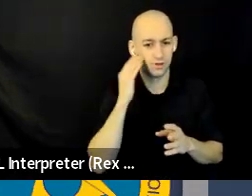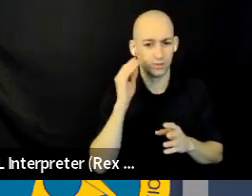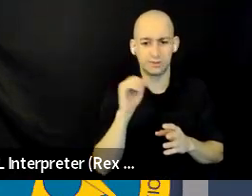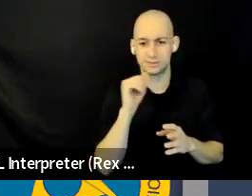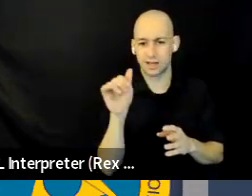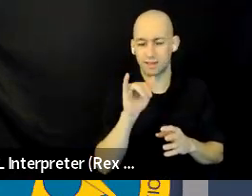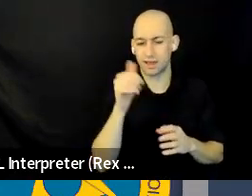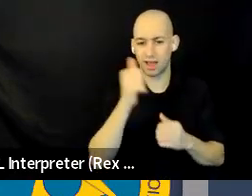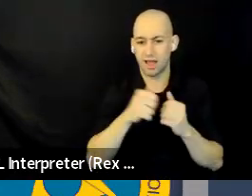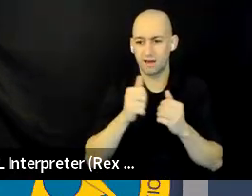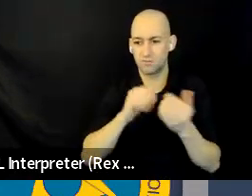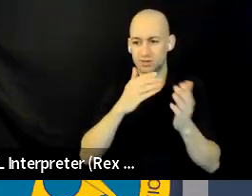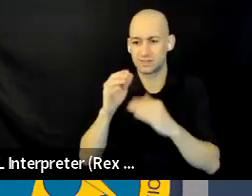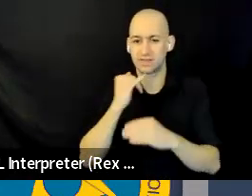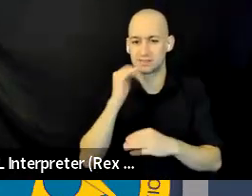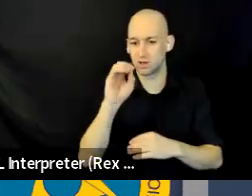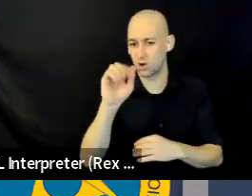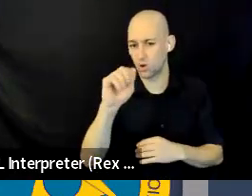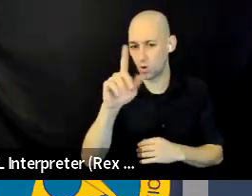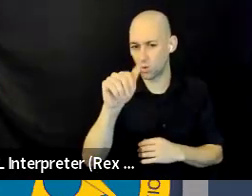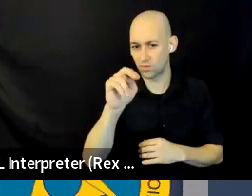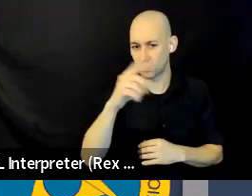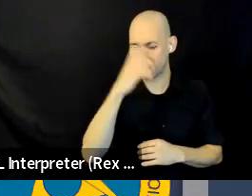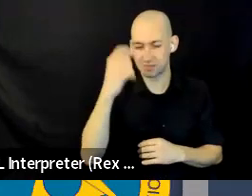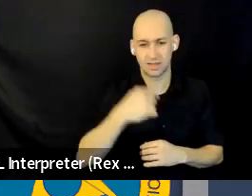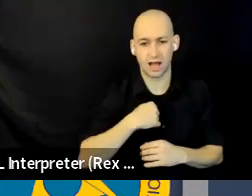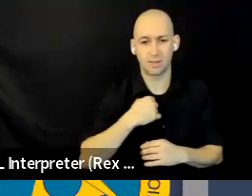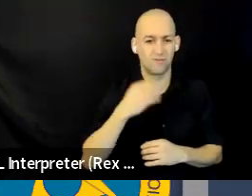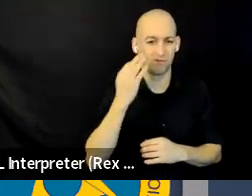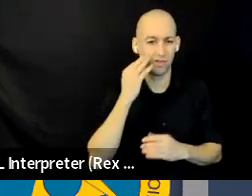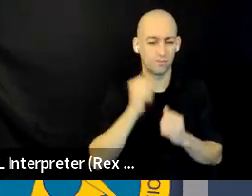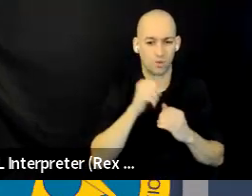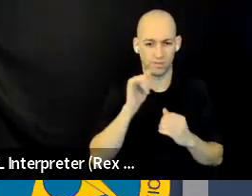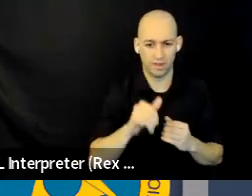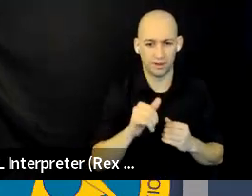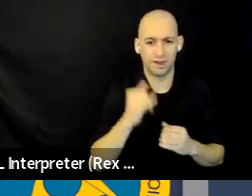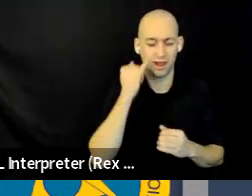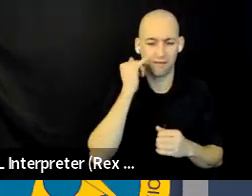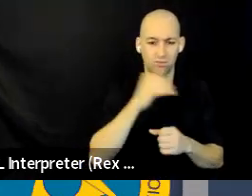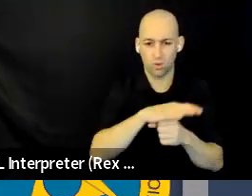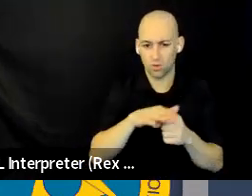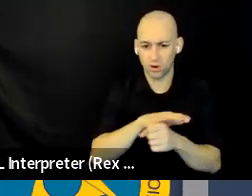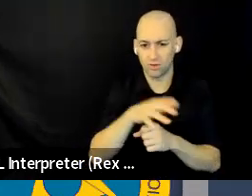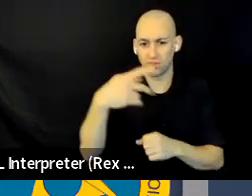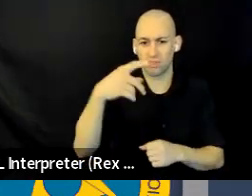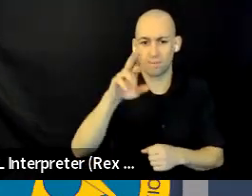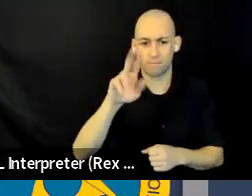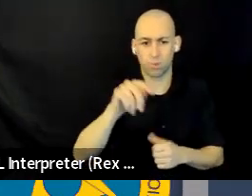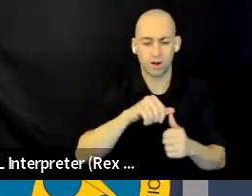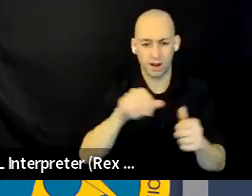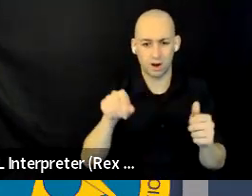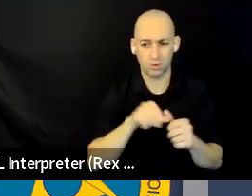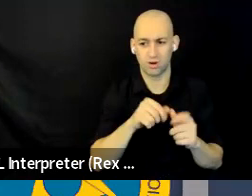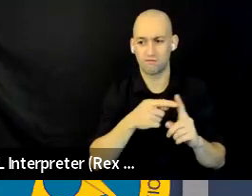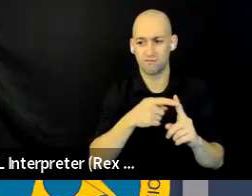is Oakland, but I want to use that as an example because I'm well familiar with it. If you anywhere around the port area and moving from downtown,